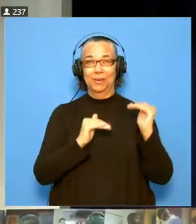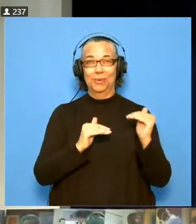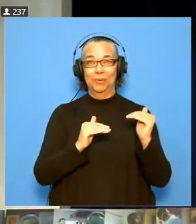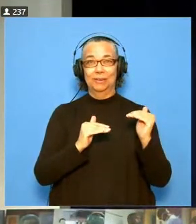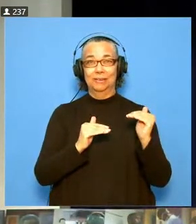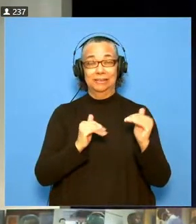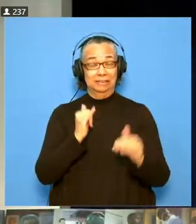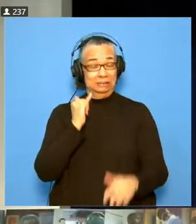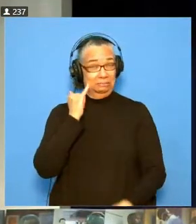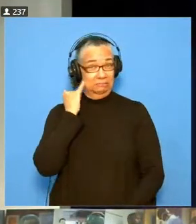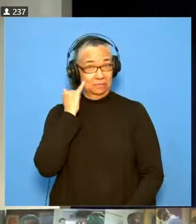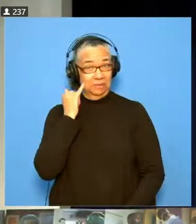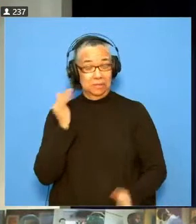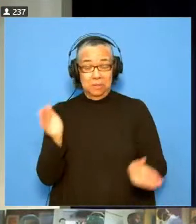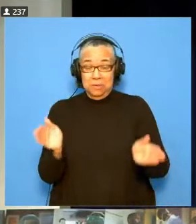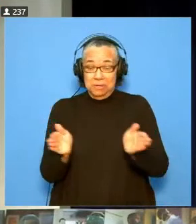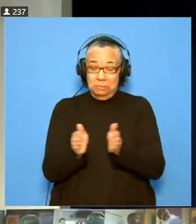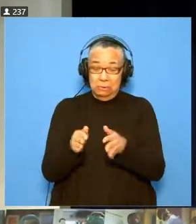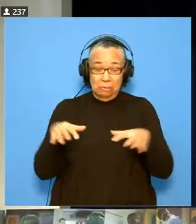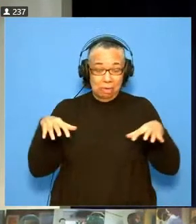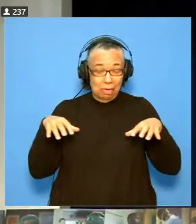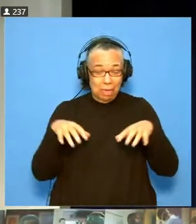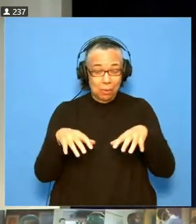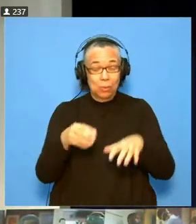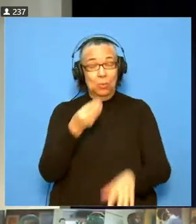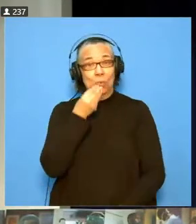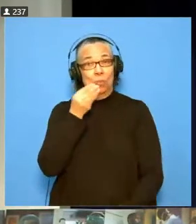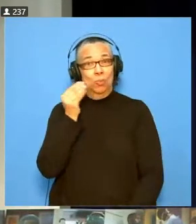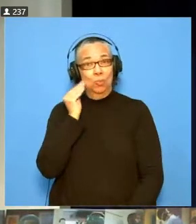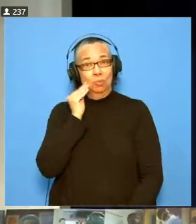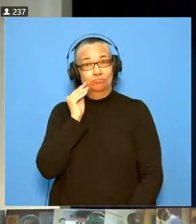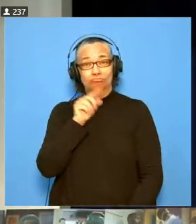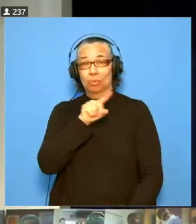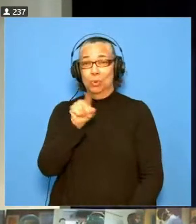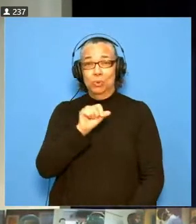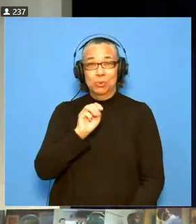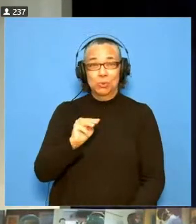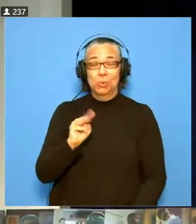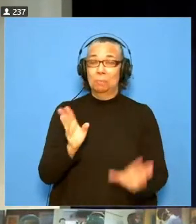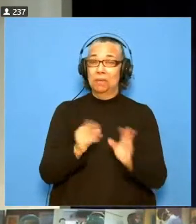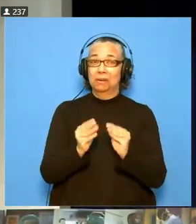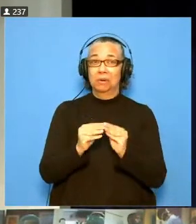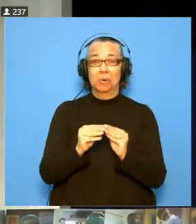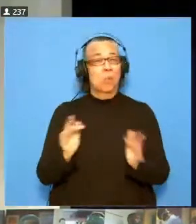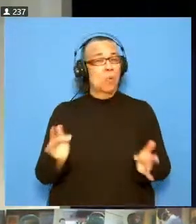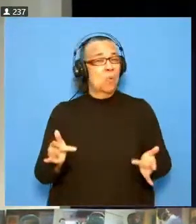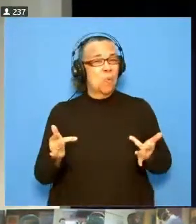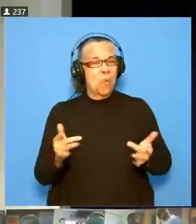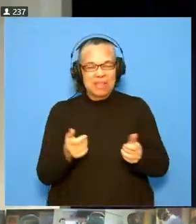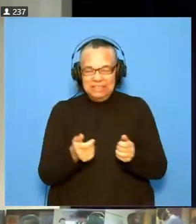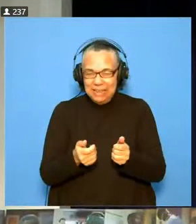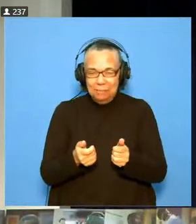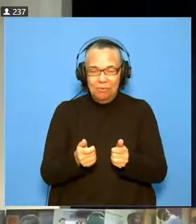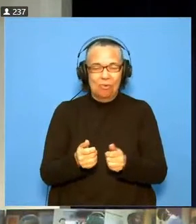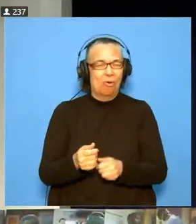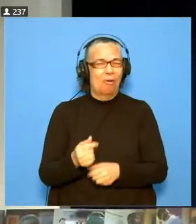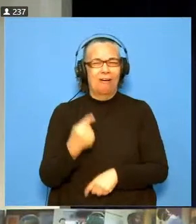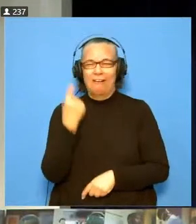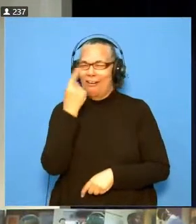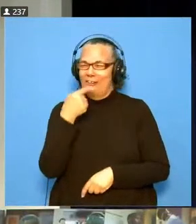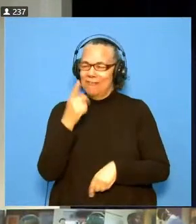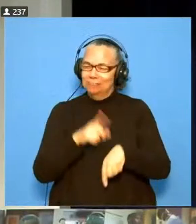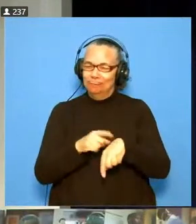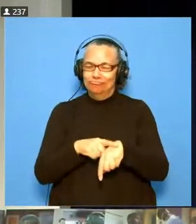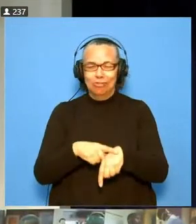whether you had a small gathering in your home, Zoom meetings, WhatsApp or FaceTime calls, or a little bit of all of